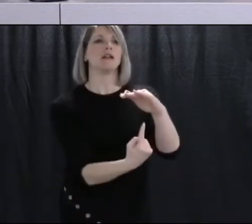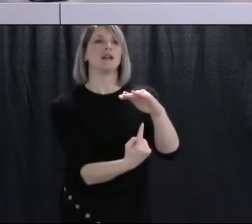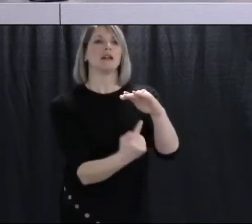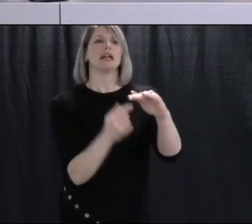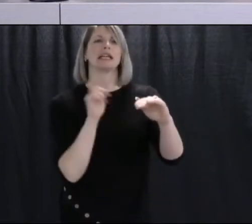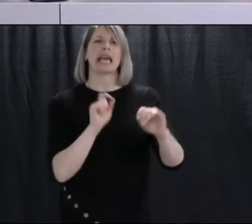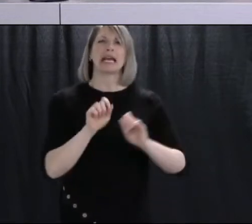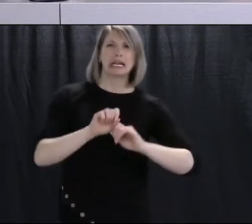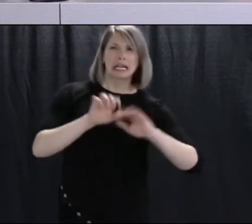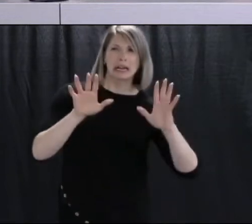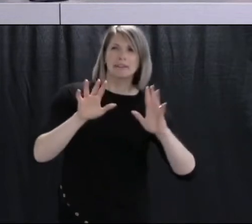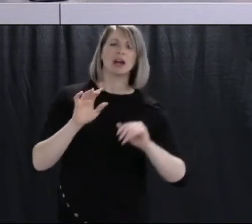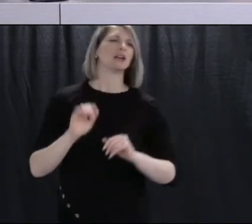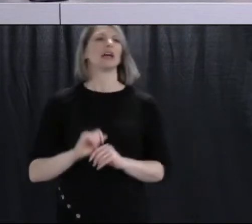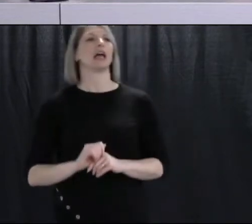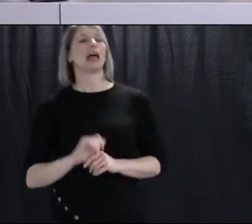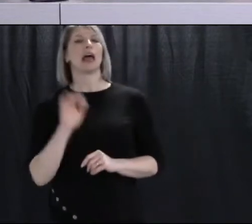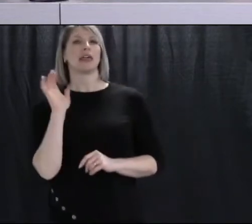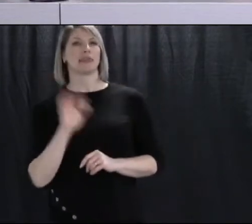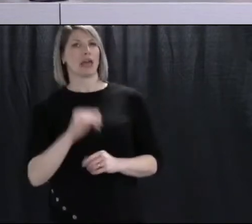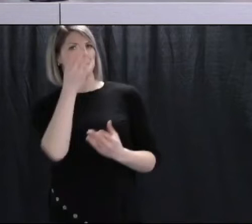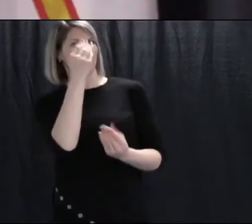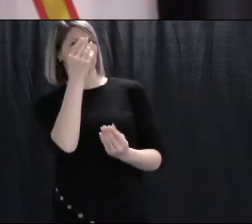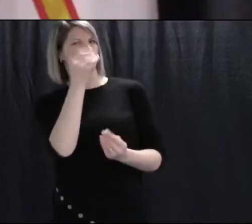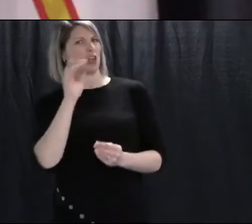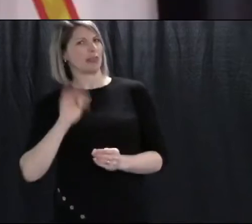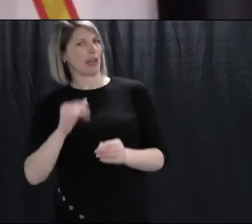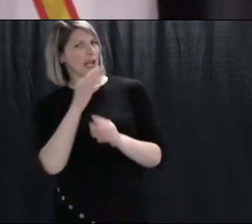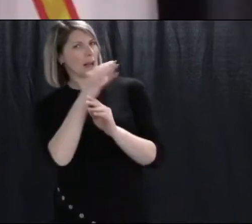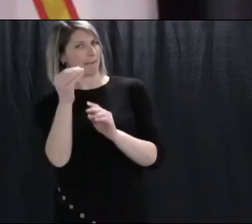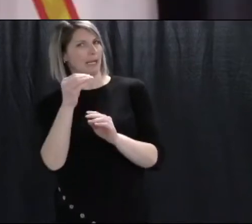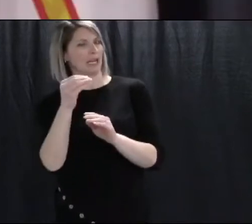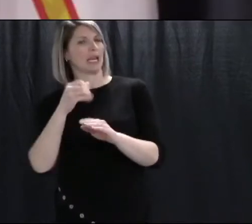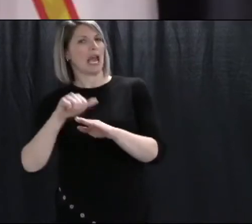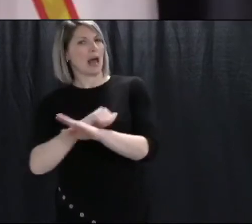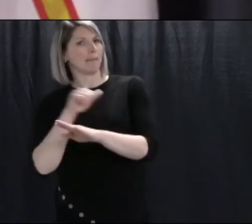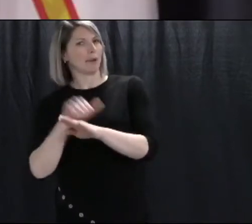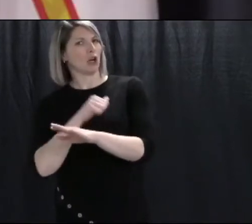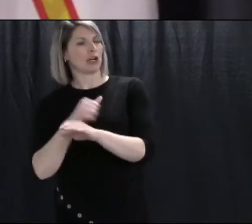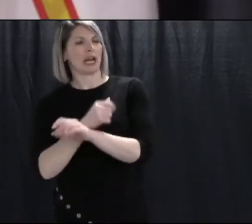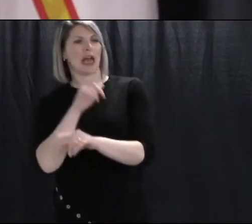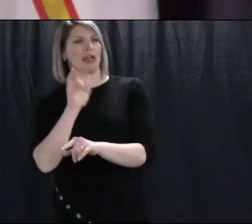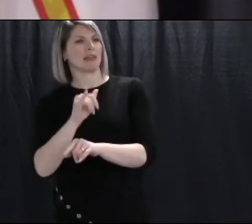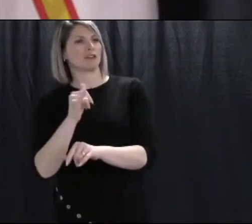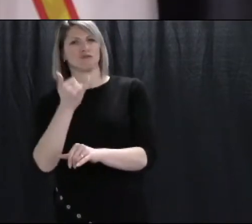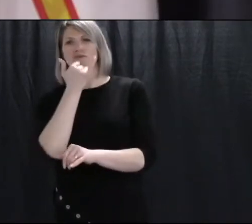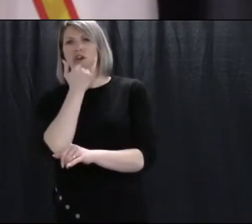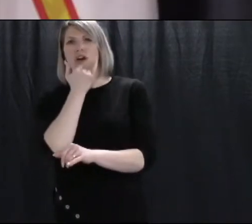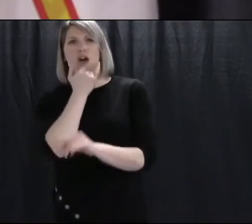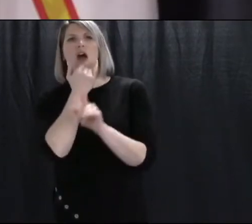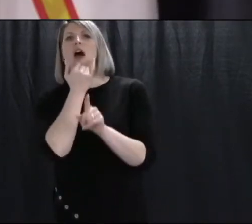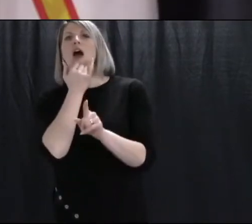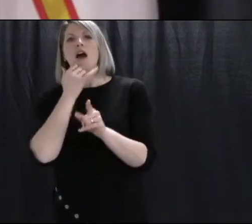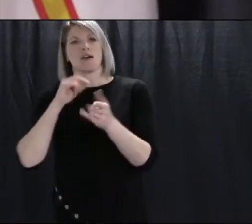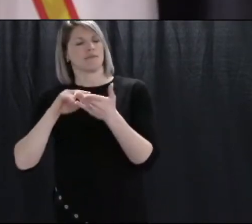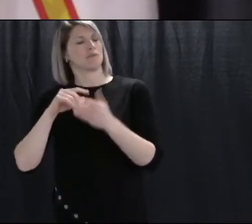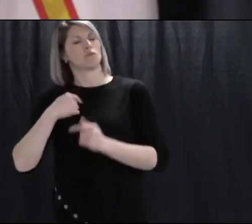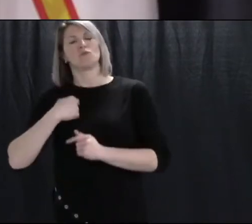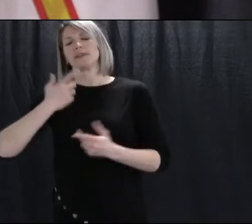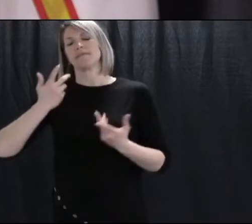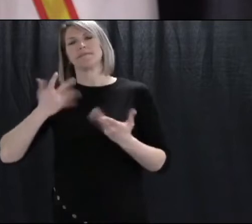this? Bad information by that company, and I've talked to many employees already. We've been very clear on what the